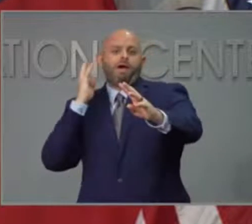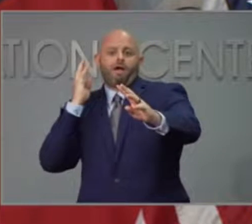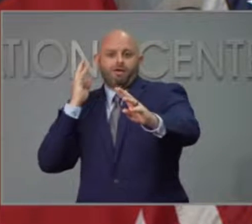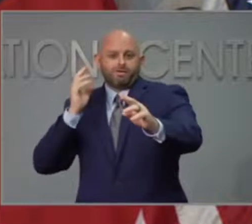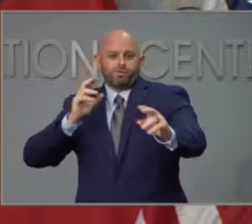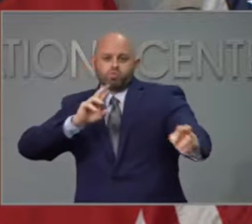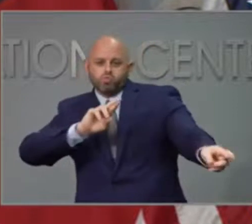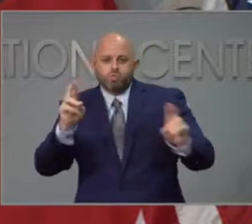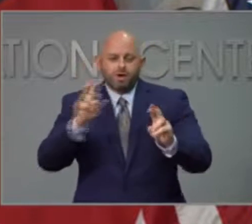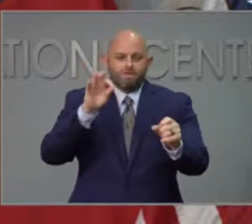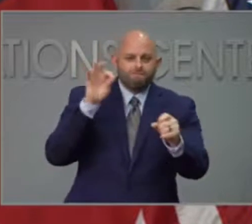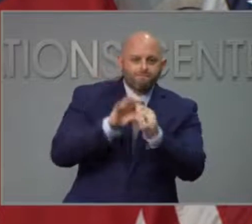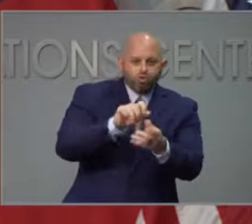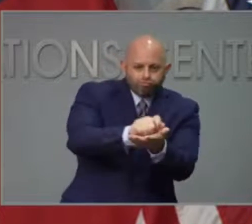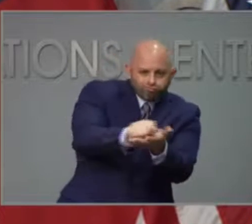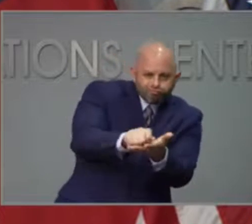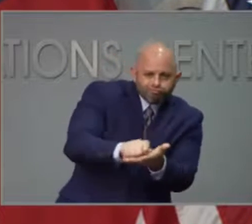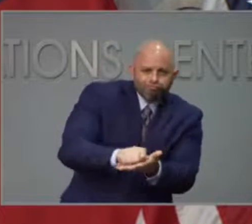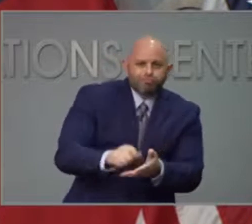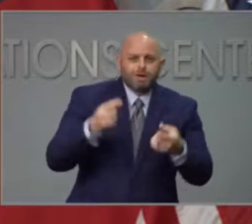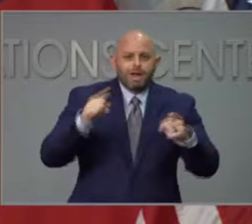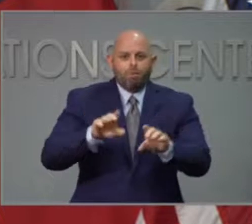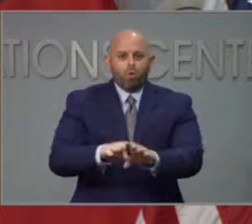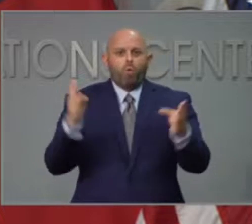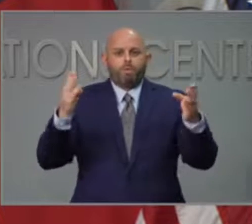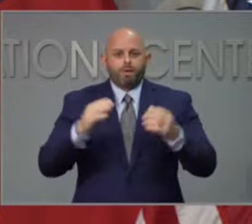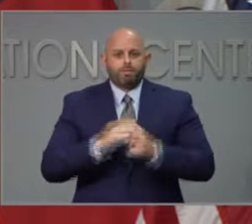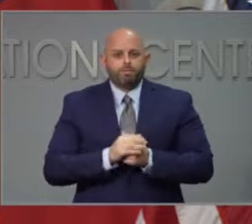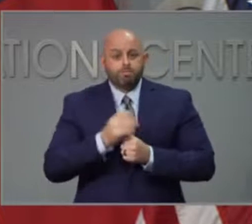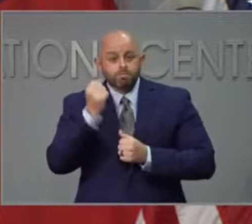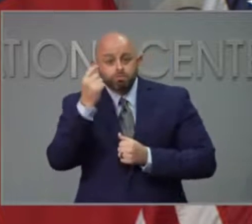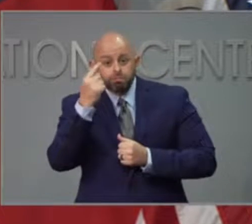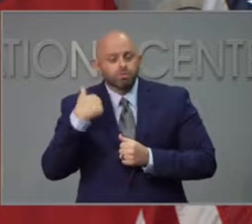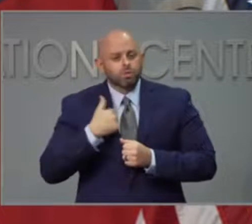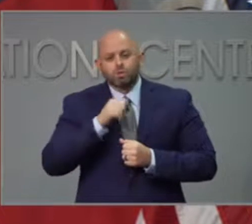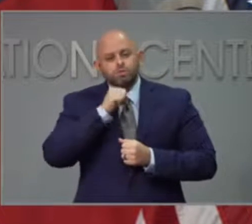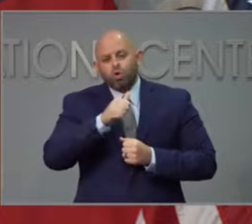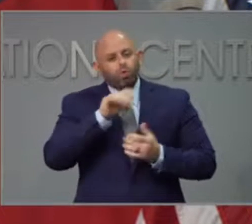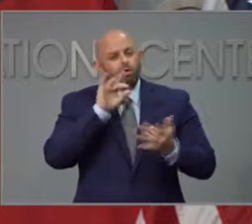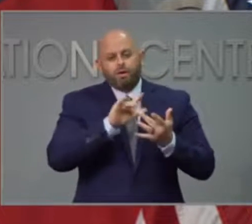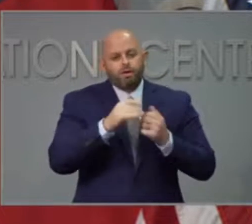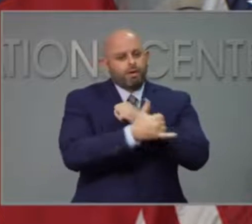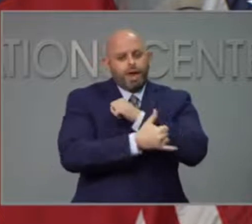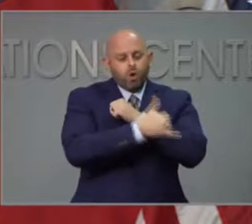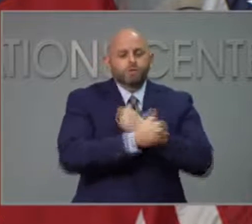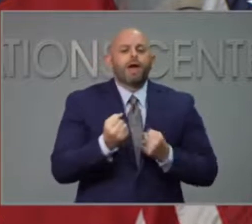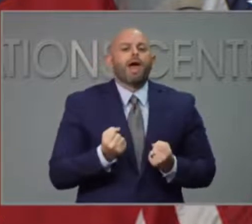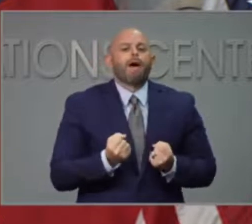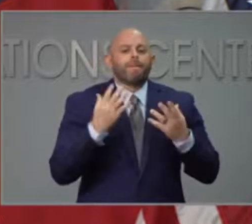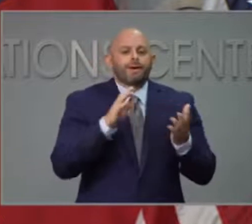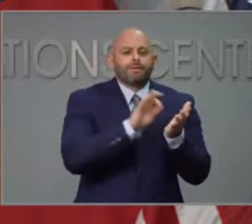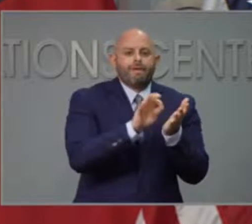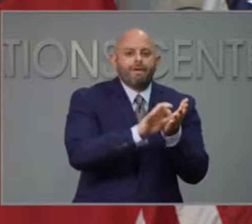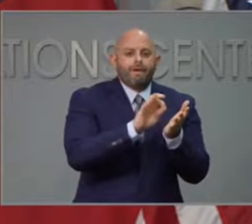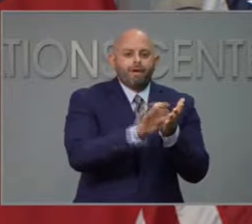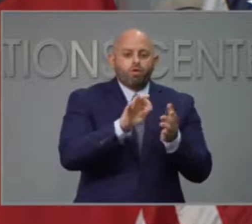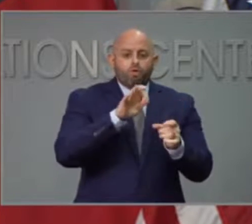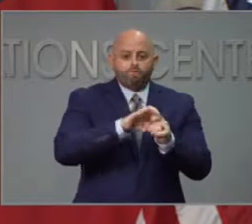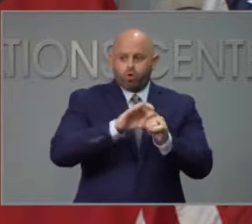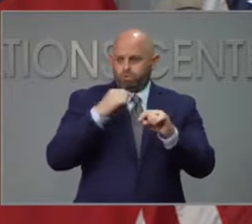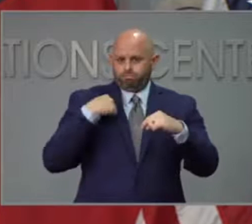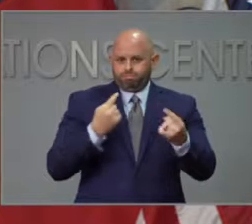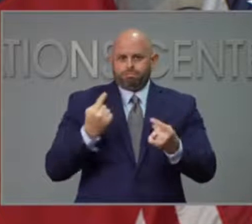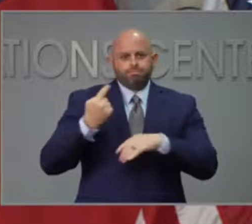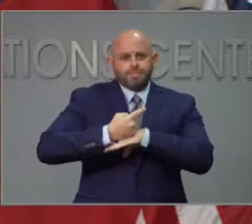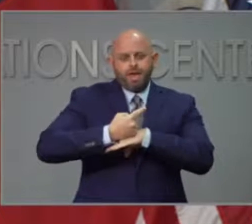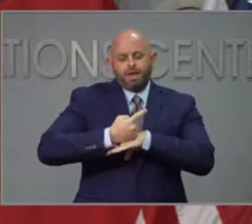open. We don't actually communicate with the counties directly to get a count of how many have been voting throughout the day,